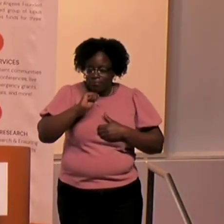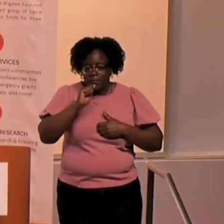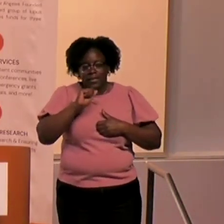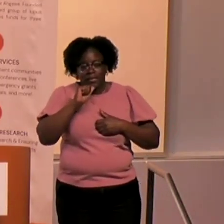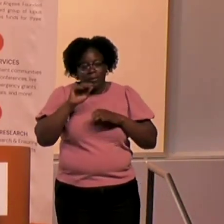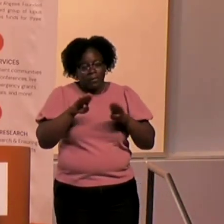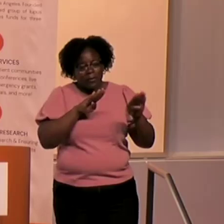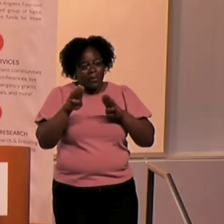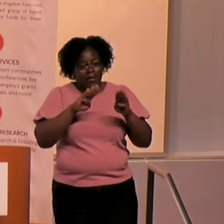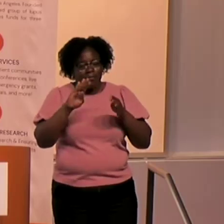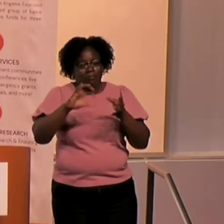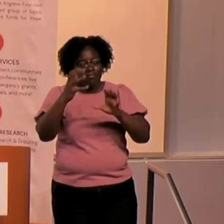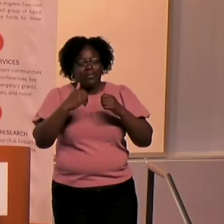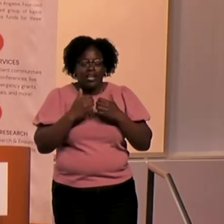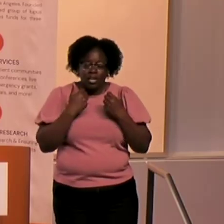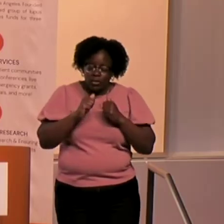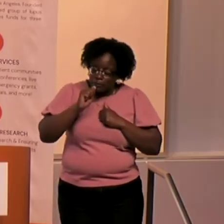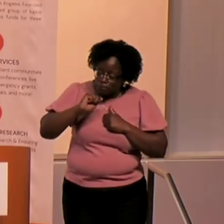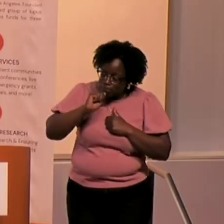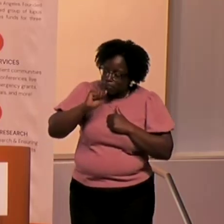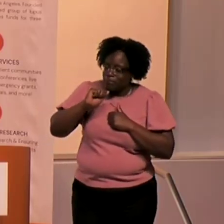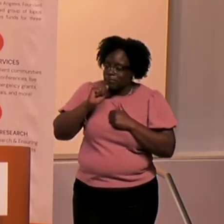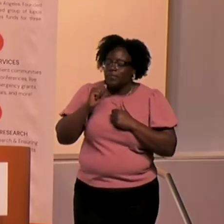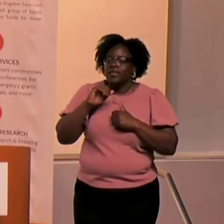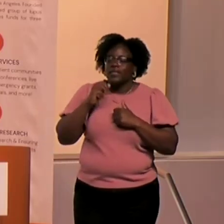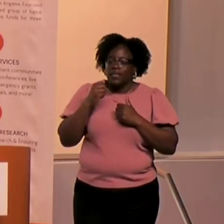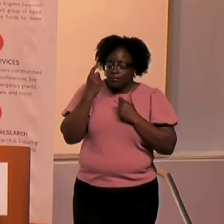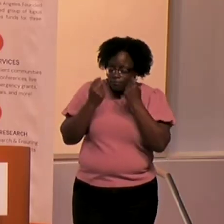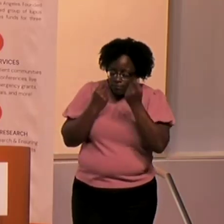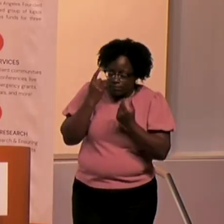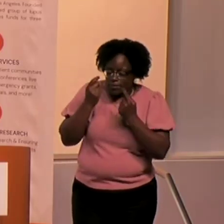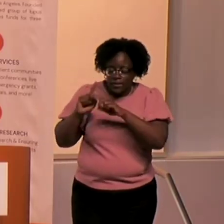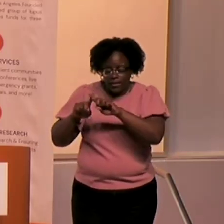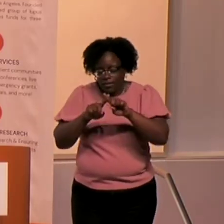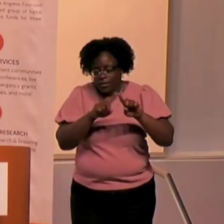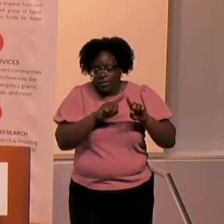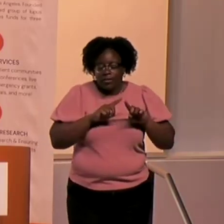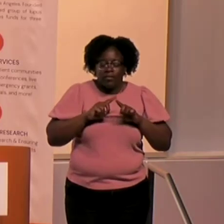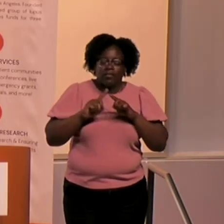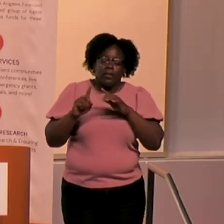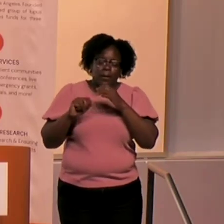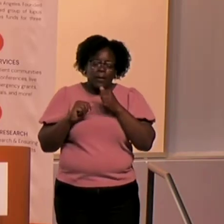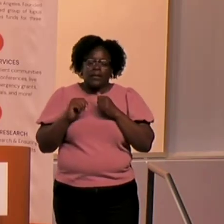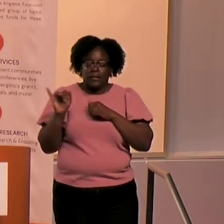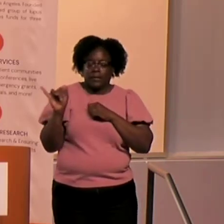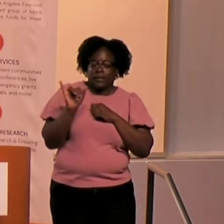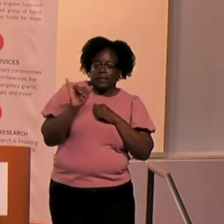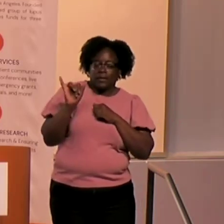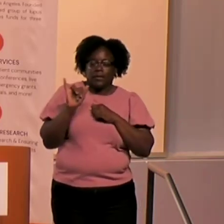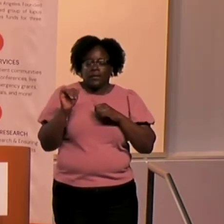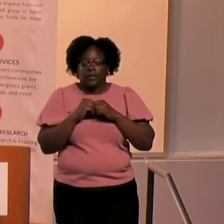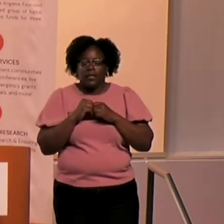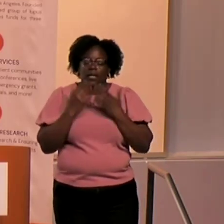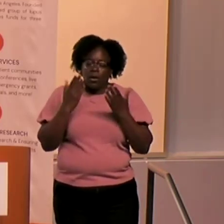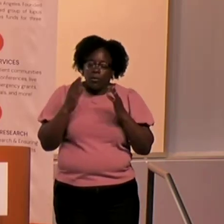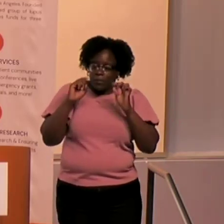out and whatnot, because I understand that these kids are going through different things, and just as I was, and I want to be that